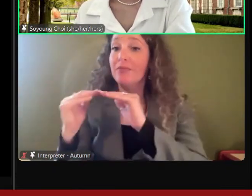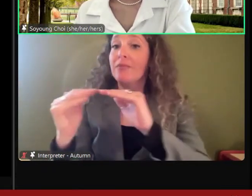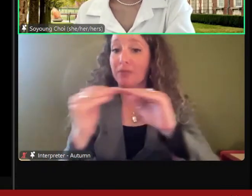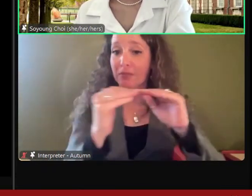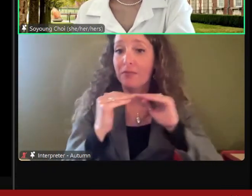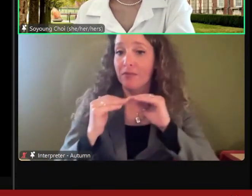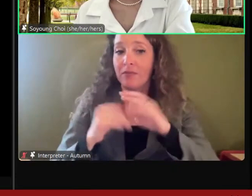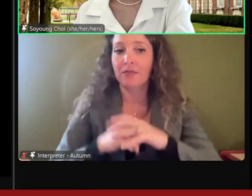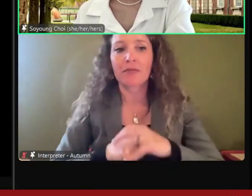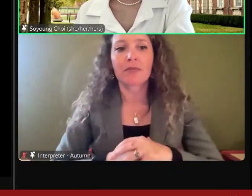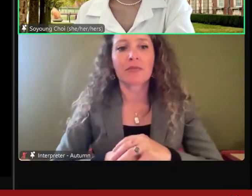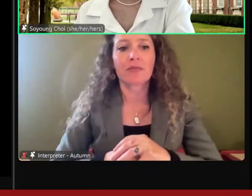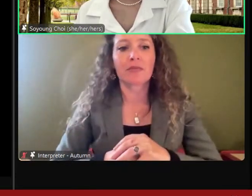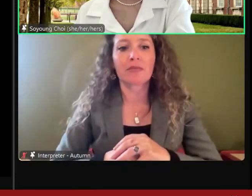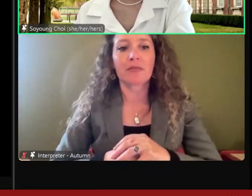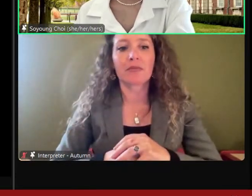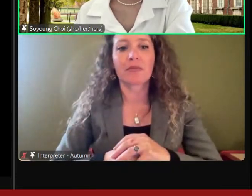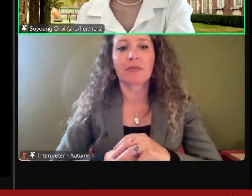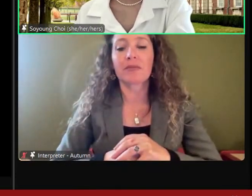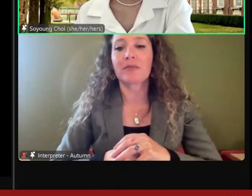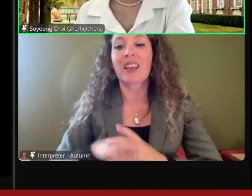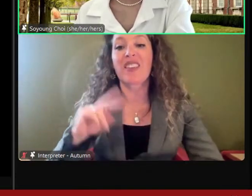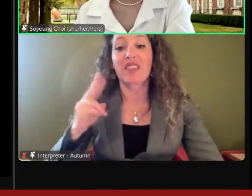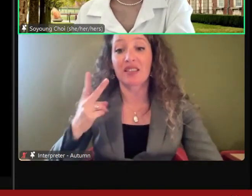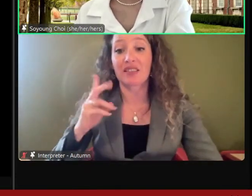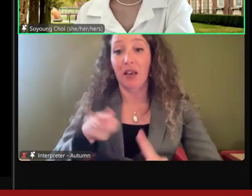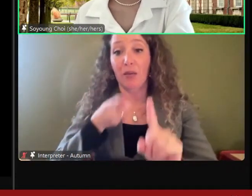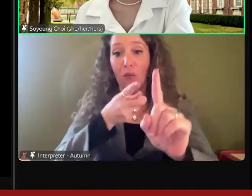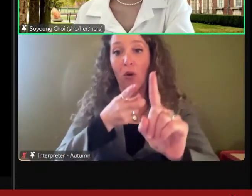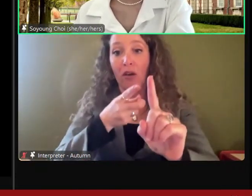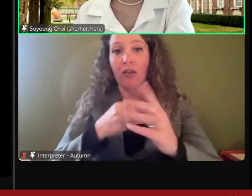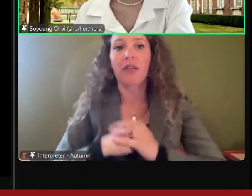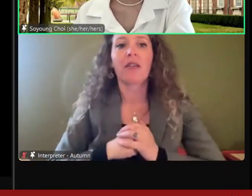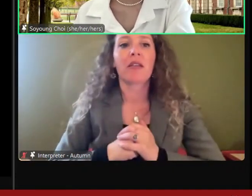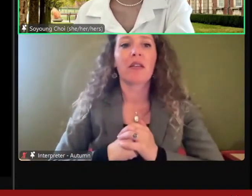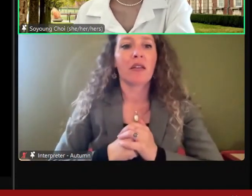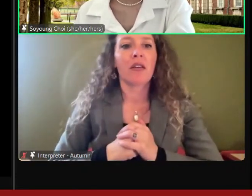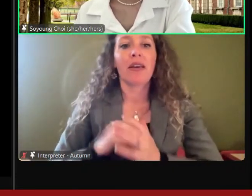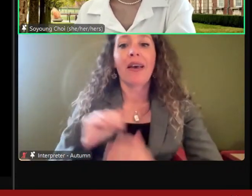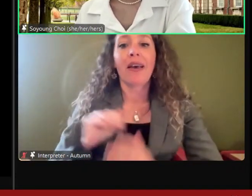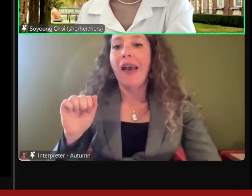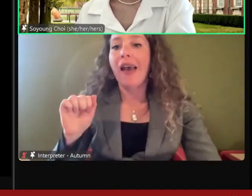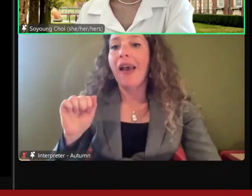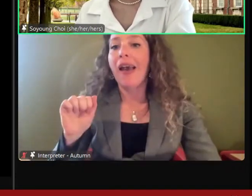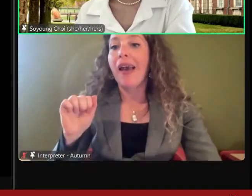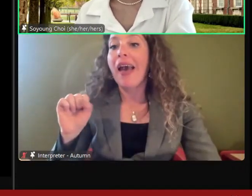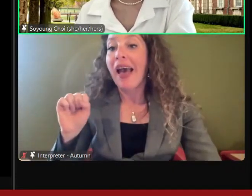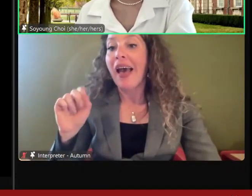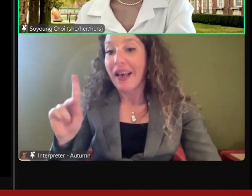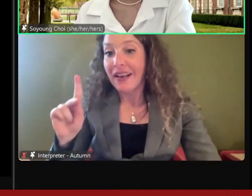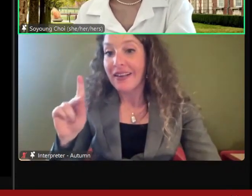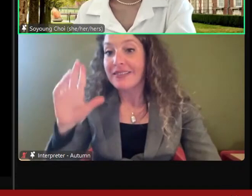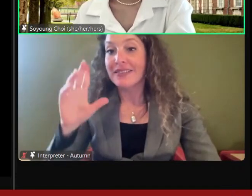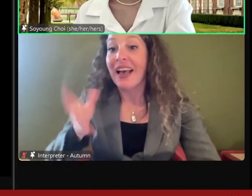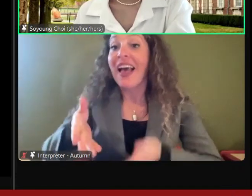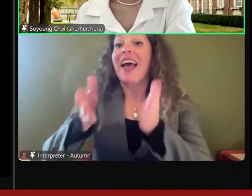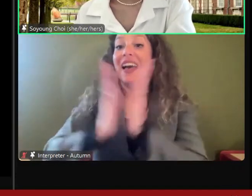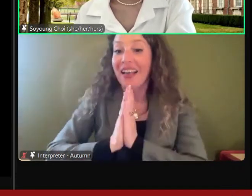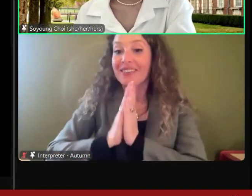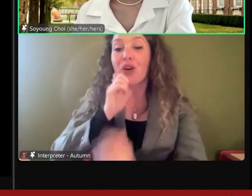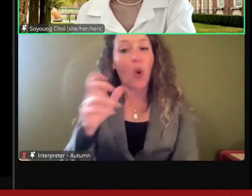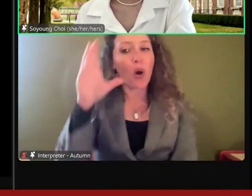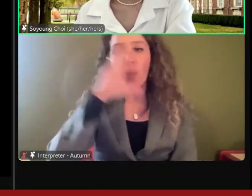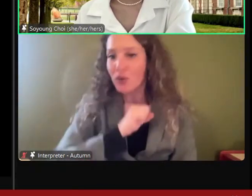The second point is simple but powerful. Ask, don't assume. Too often,